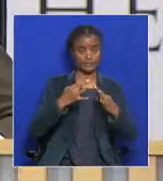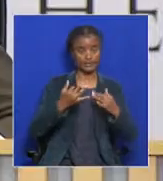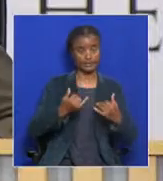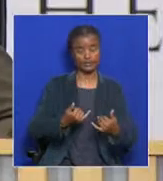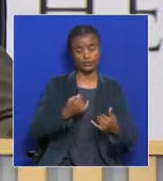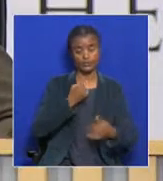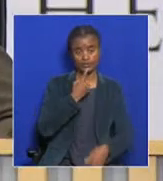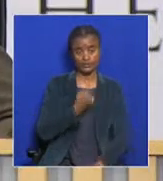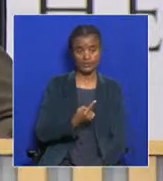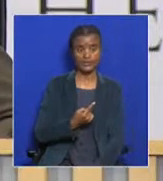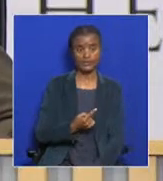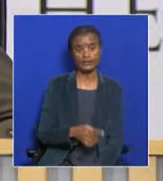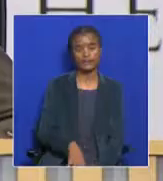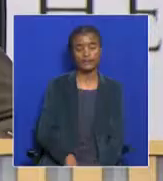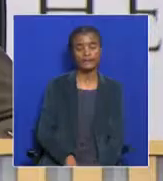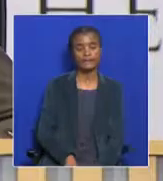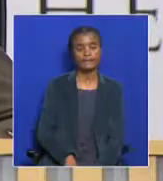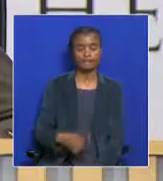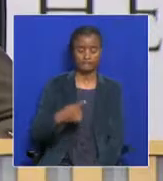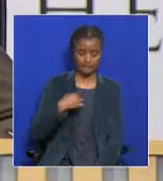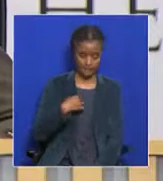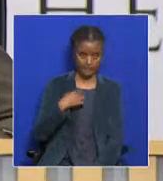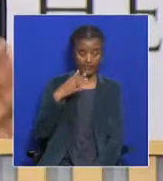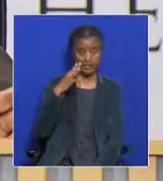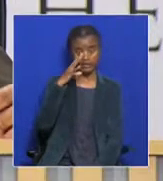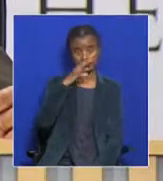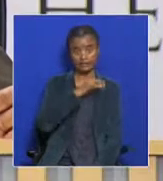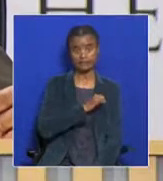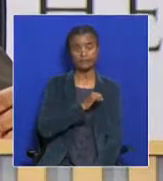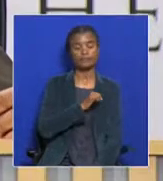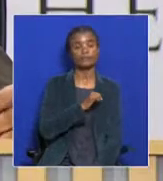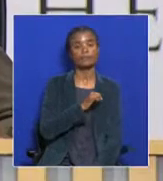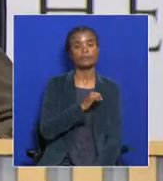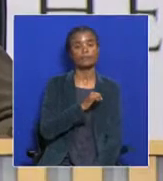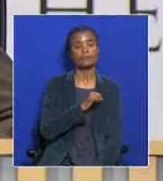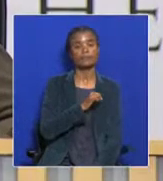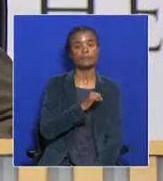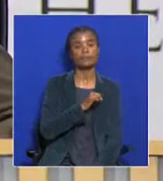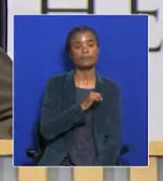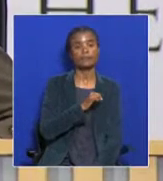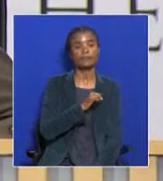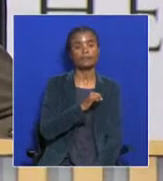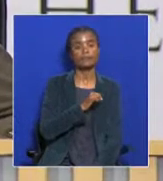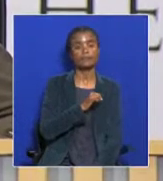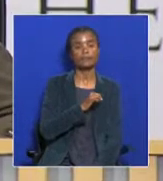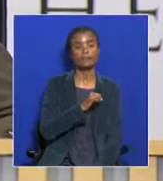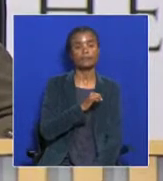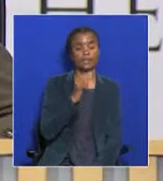I made an assumption based on my past experience, not based on fact.